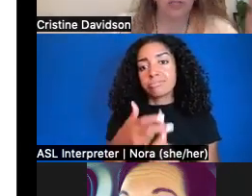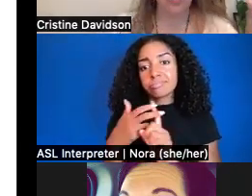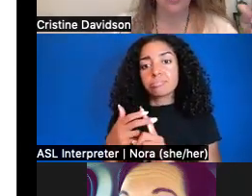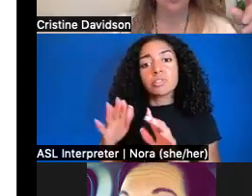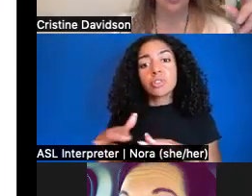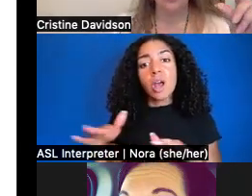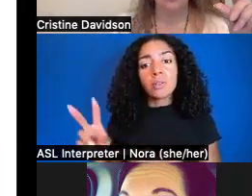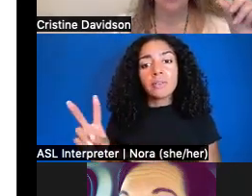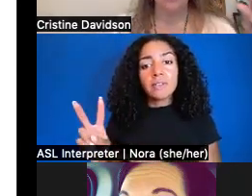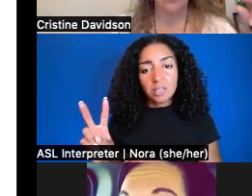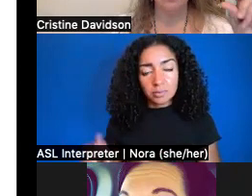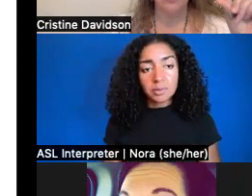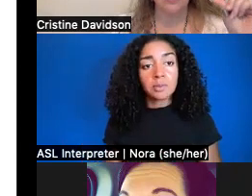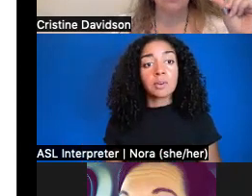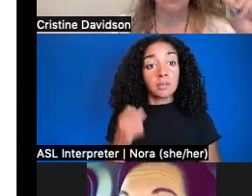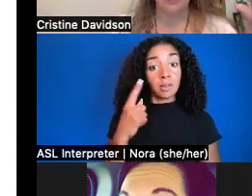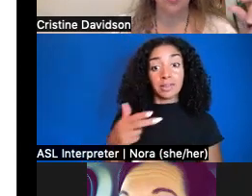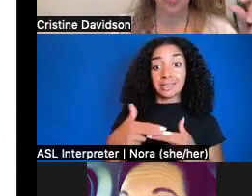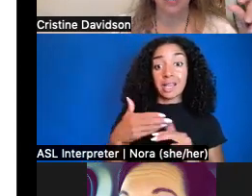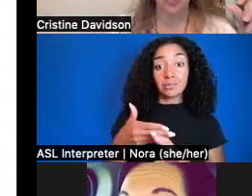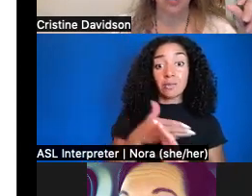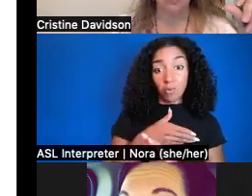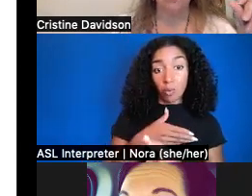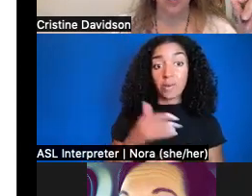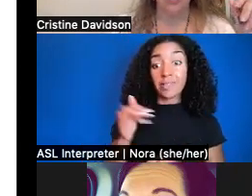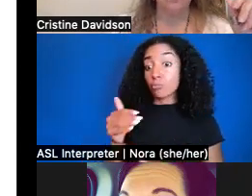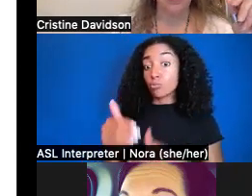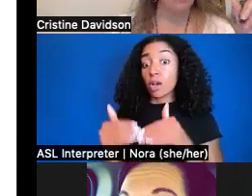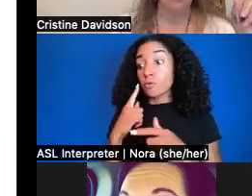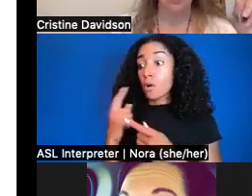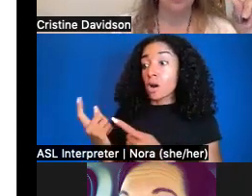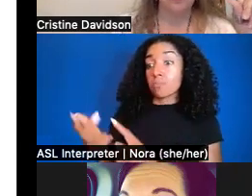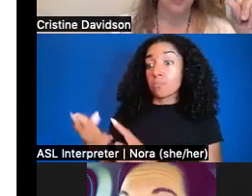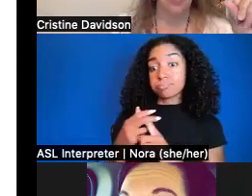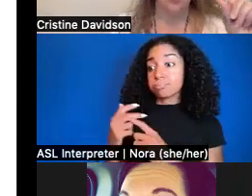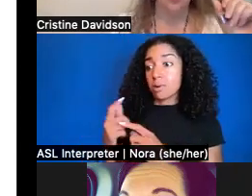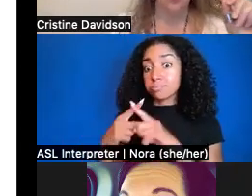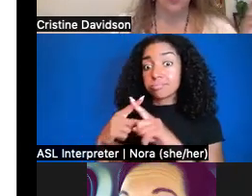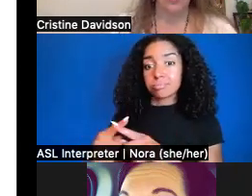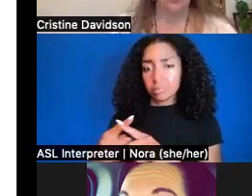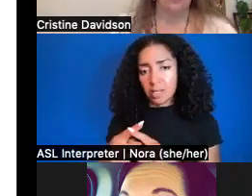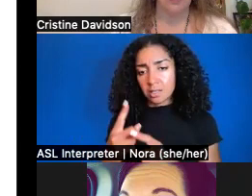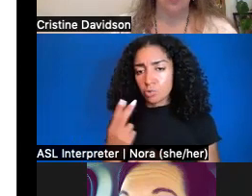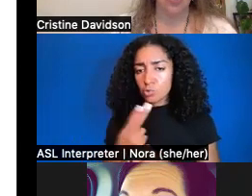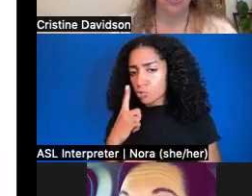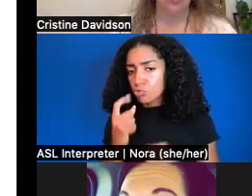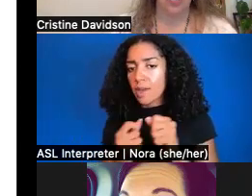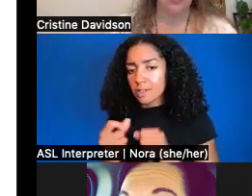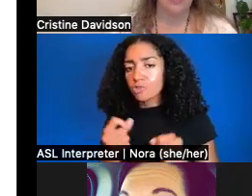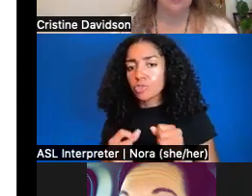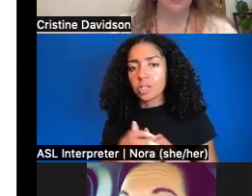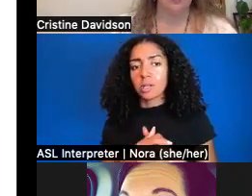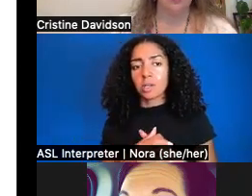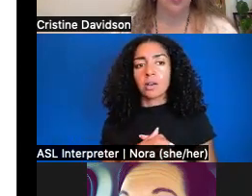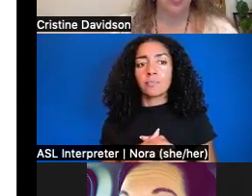it's very strategic, very manipulative and very strategic, right? Planful. So working or living where children